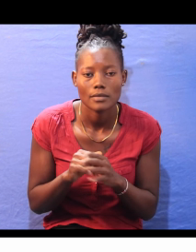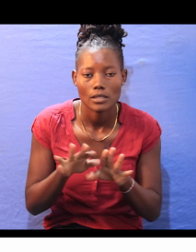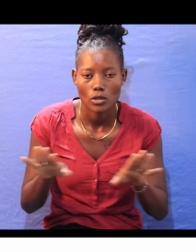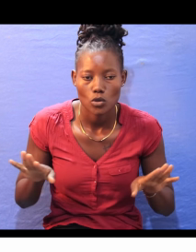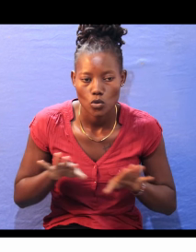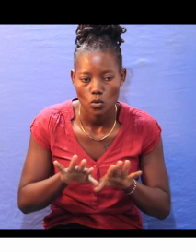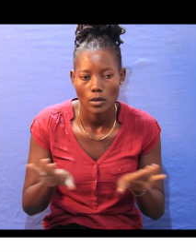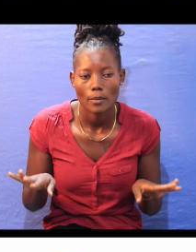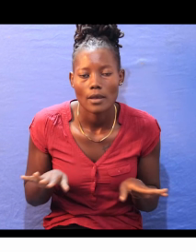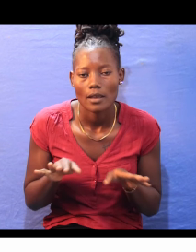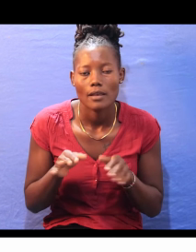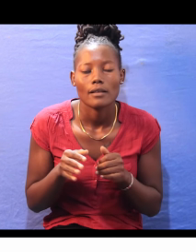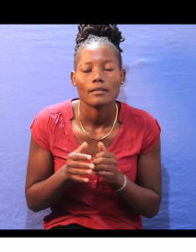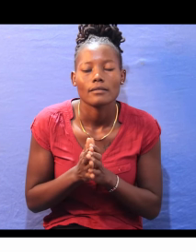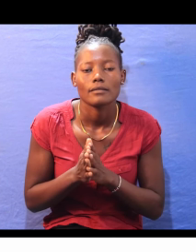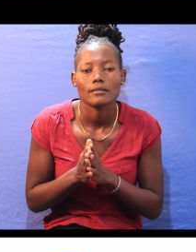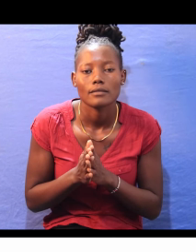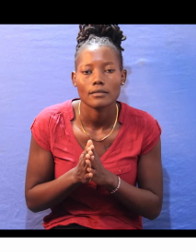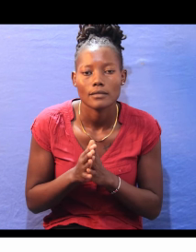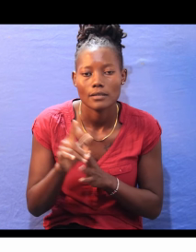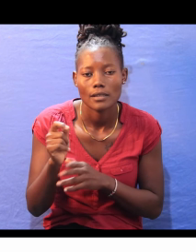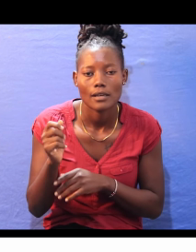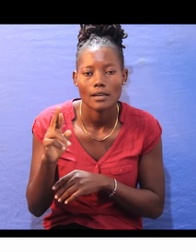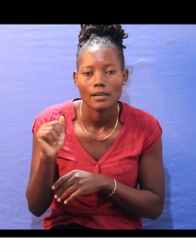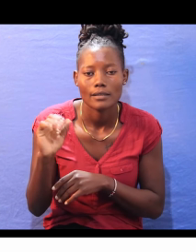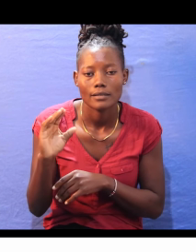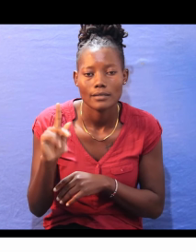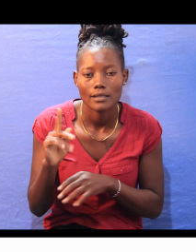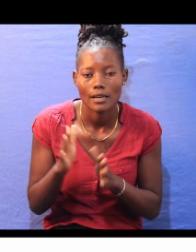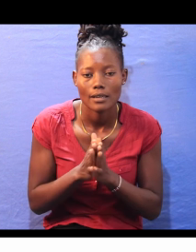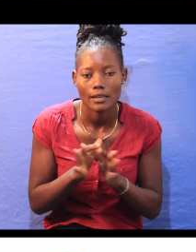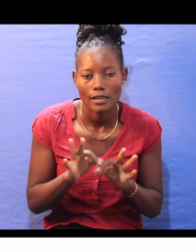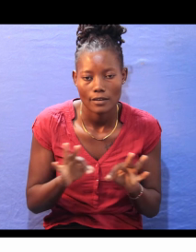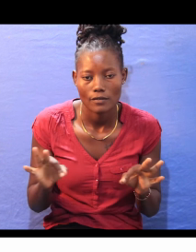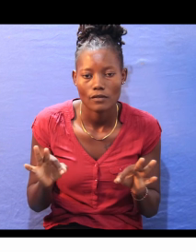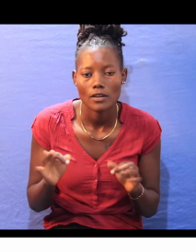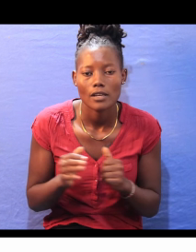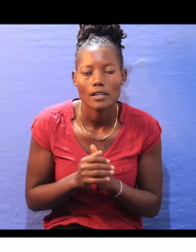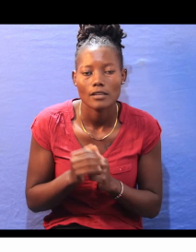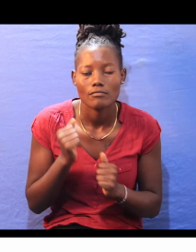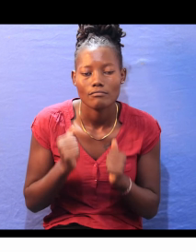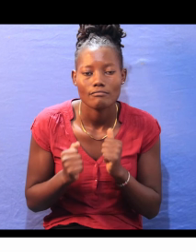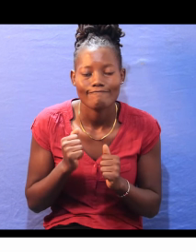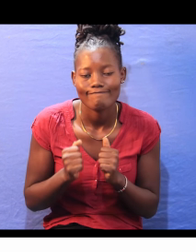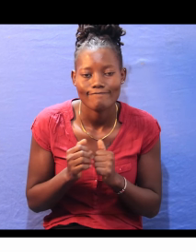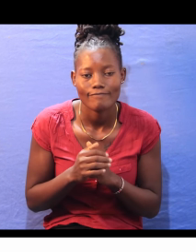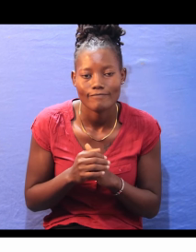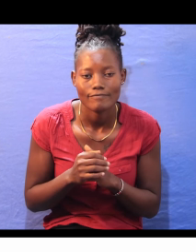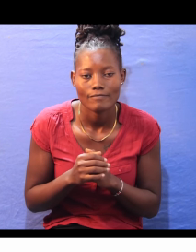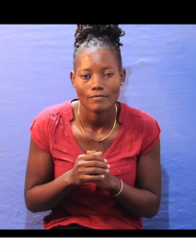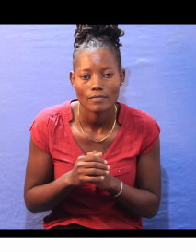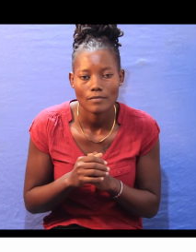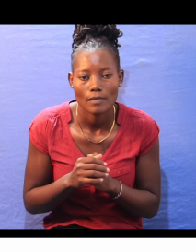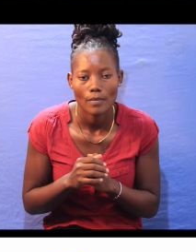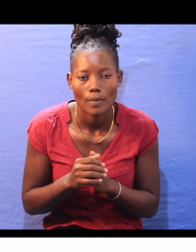swimming, and track and field, particularly distance running, which is marathon